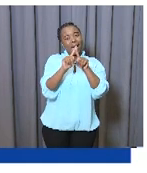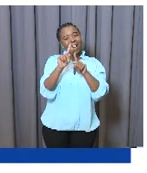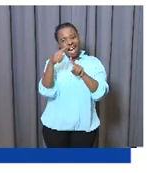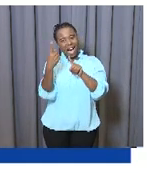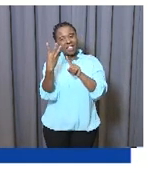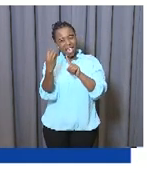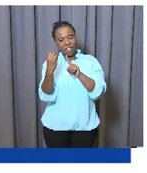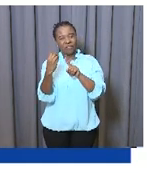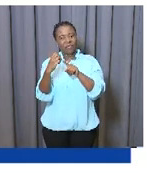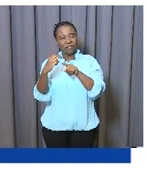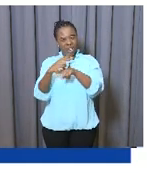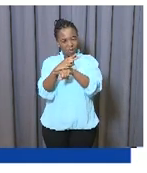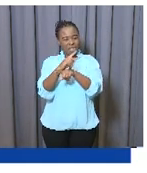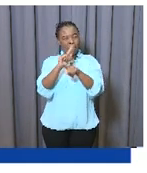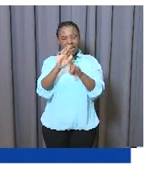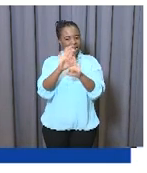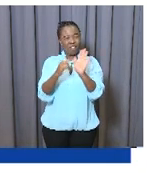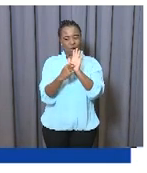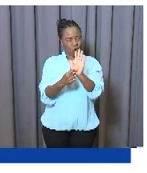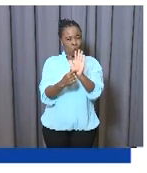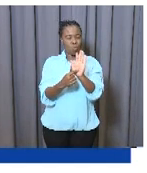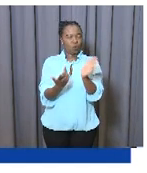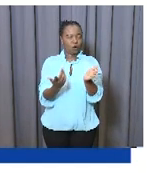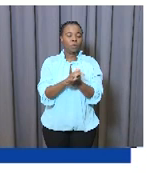would not really show.